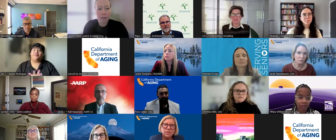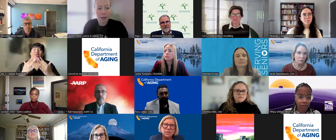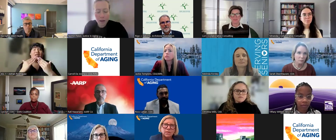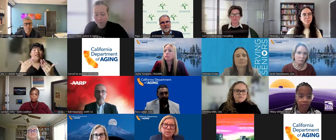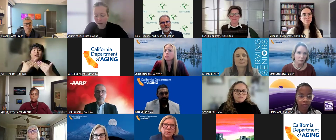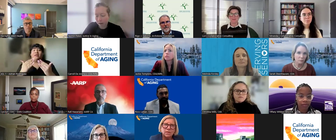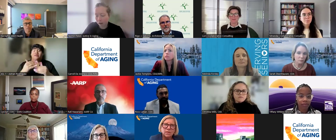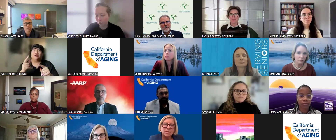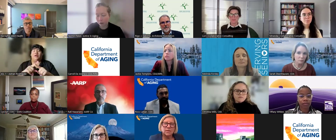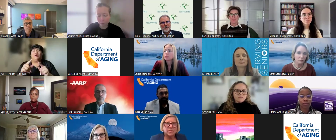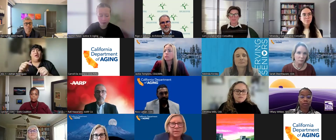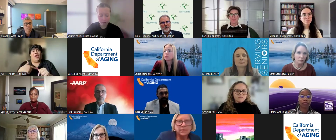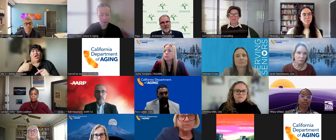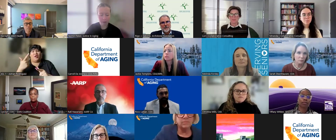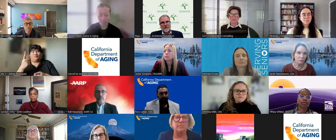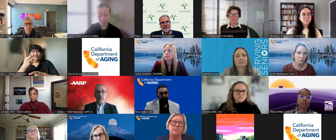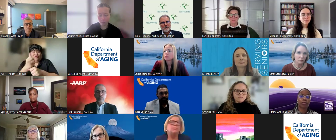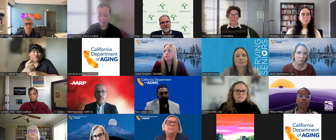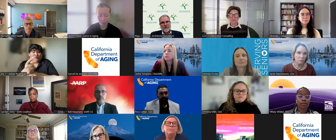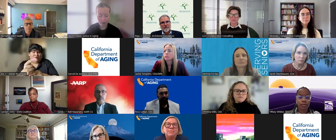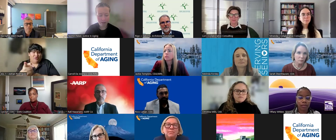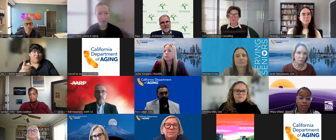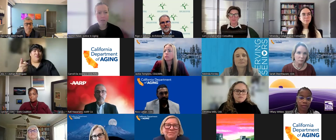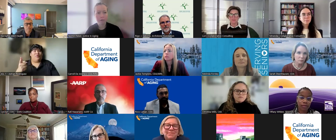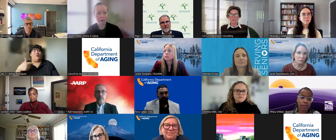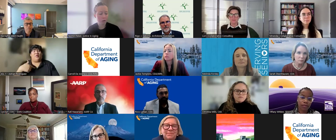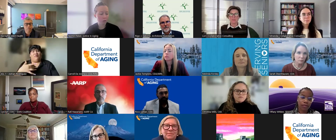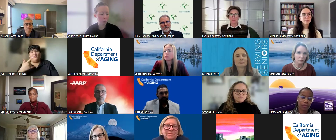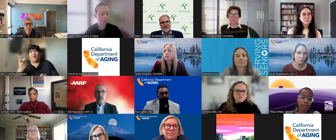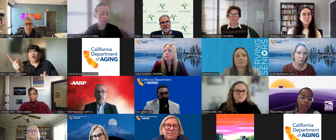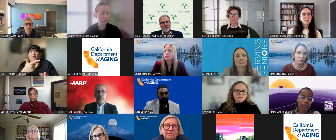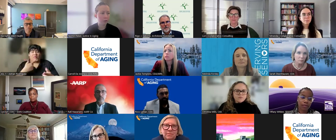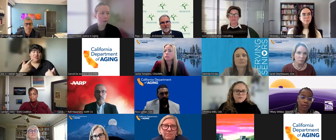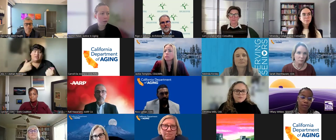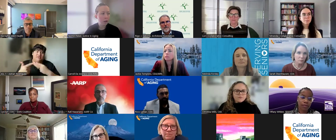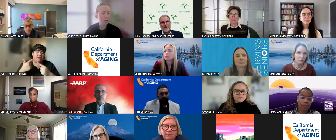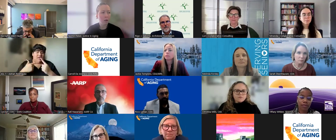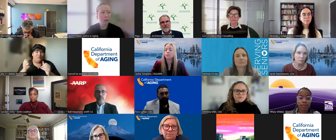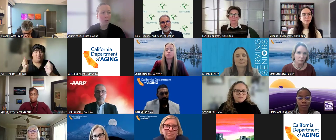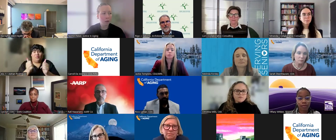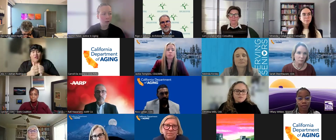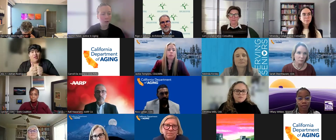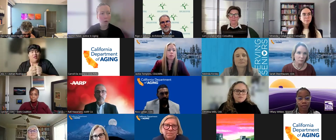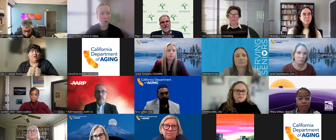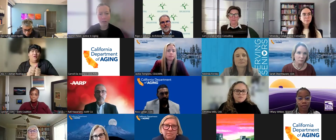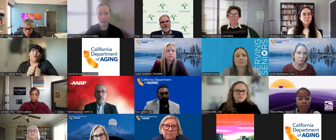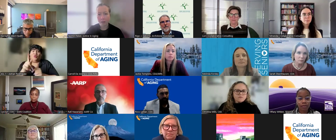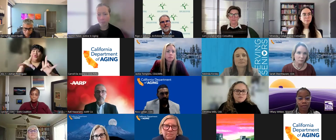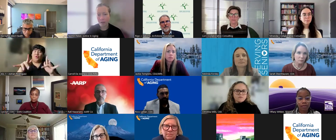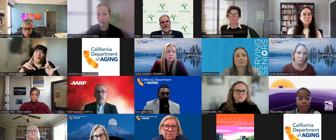Thanks. I agree with what everyone has said so far on sort of the